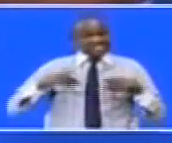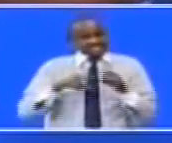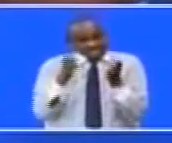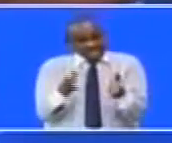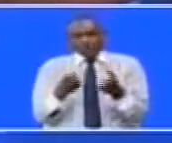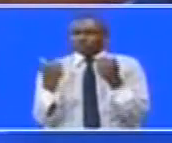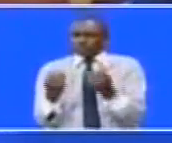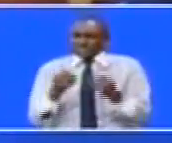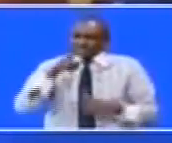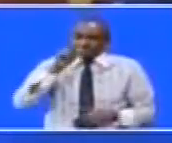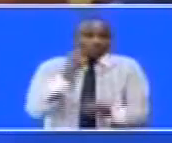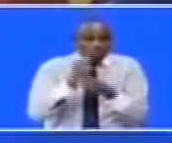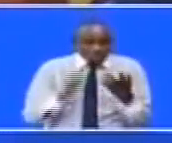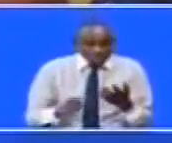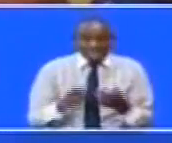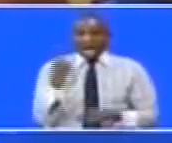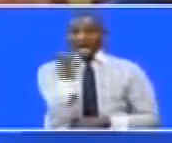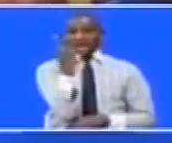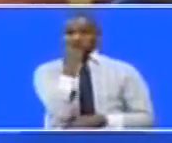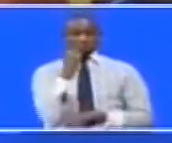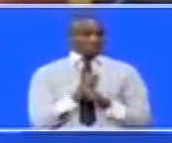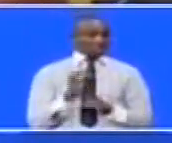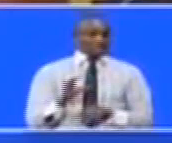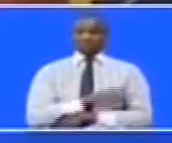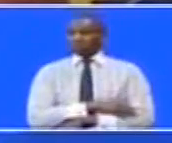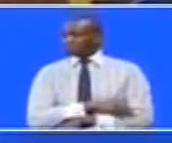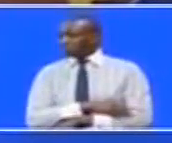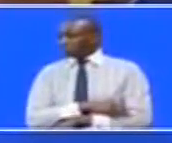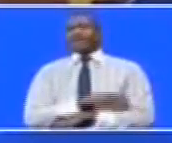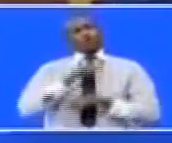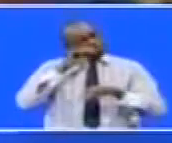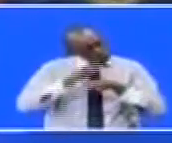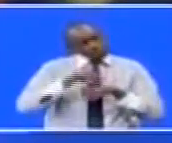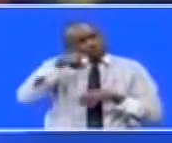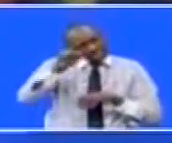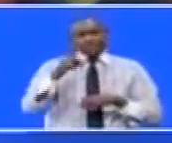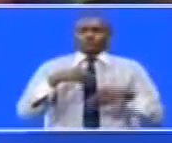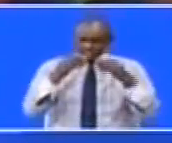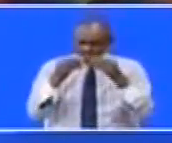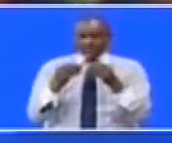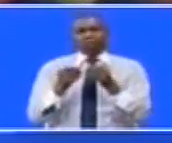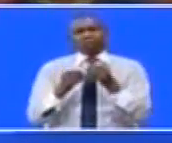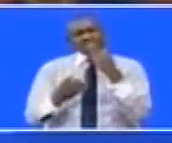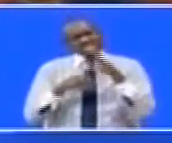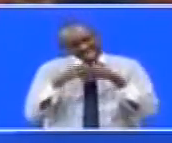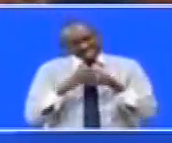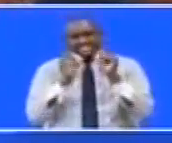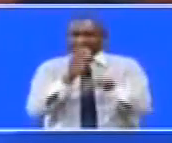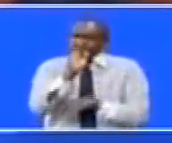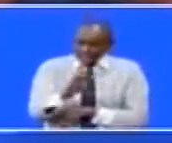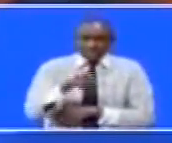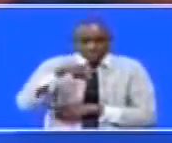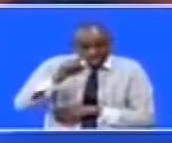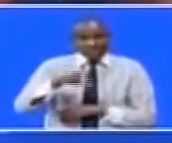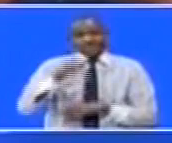children often find themselves idle, and therefore it is important to harness their talents and creativity so that they do not find